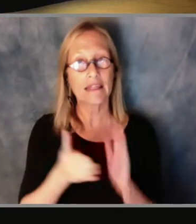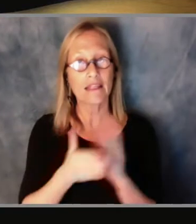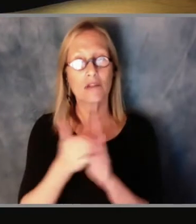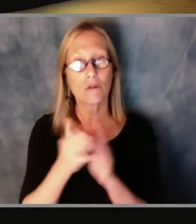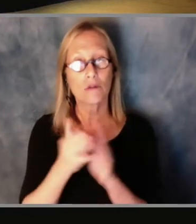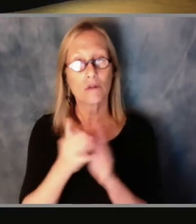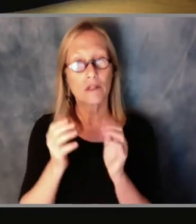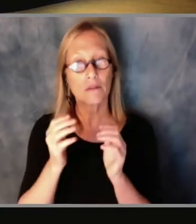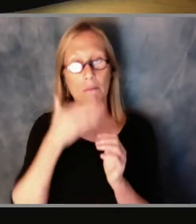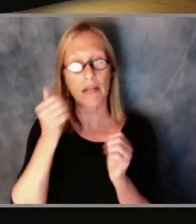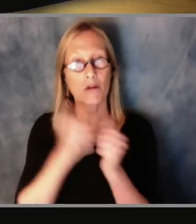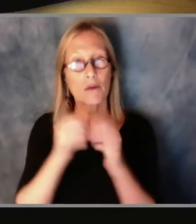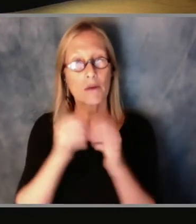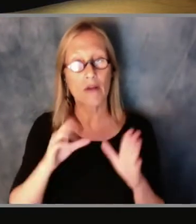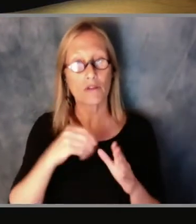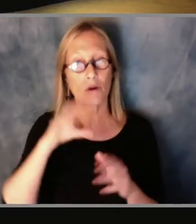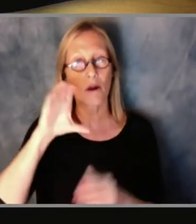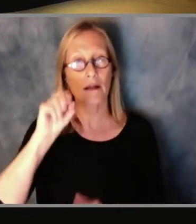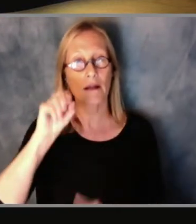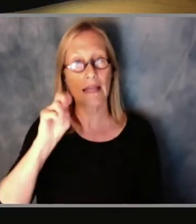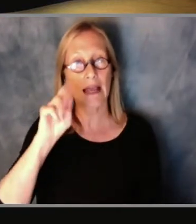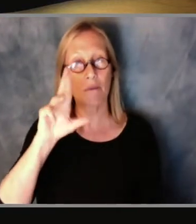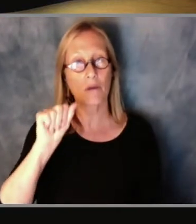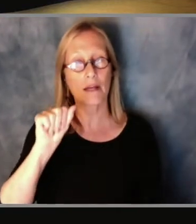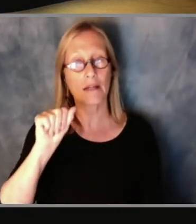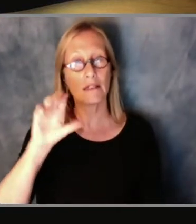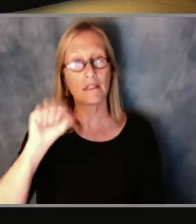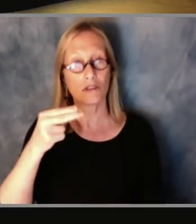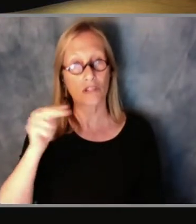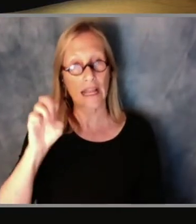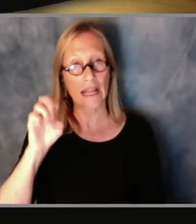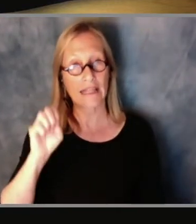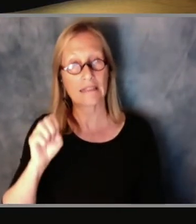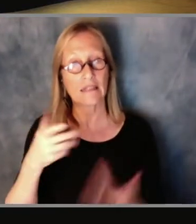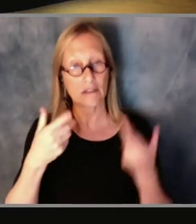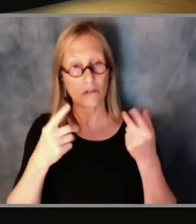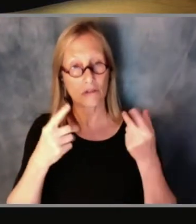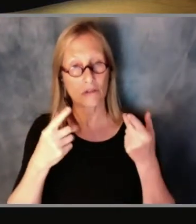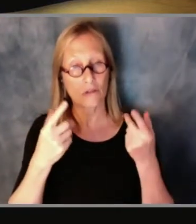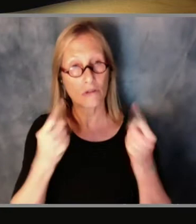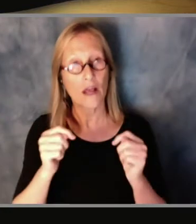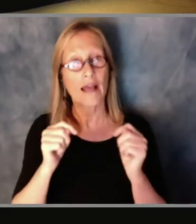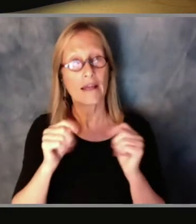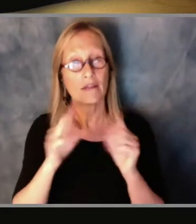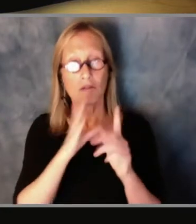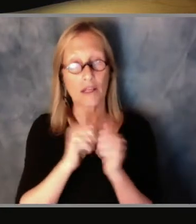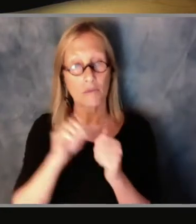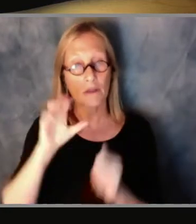Shane. Let's go to Shane Sinensi. Thank you.